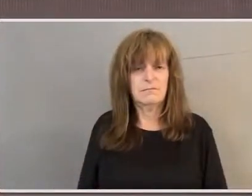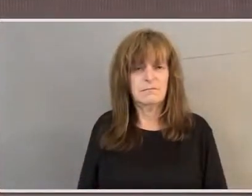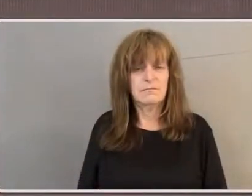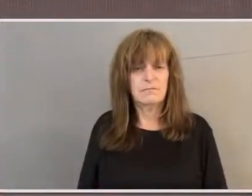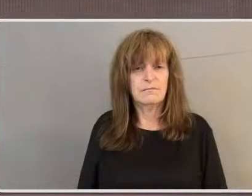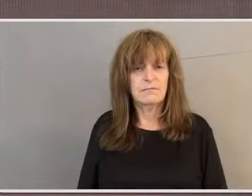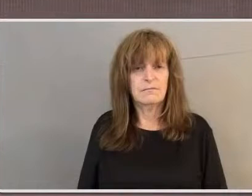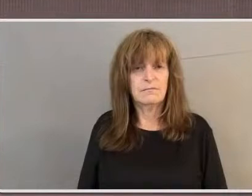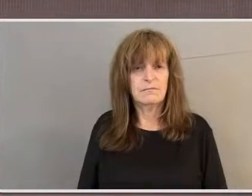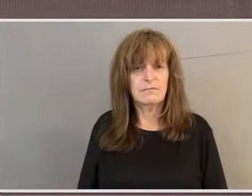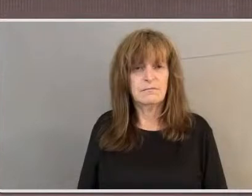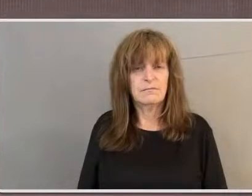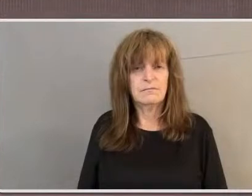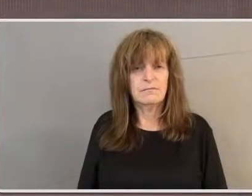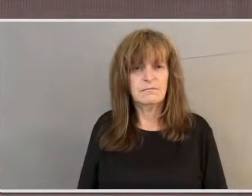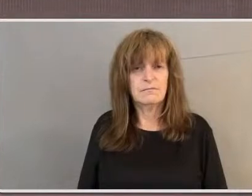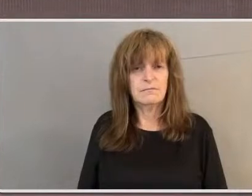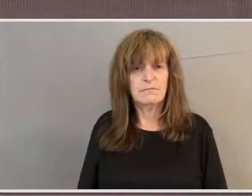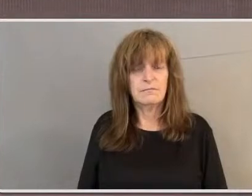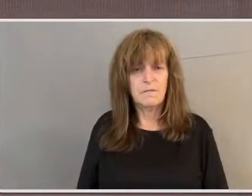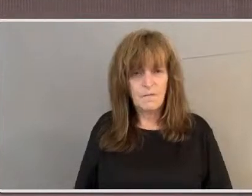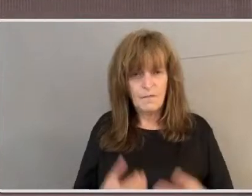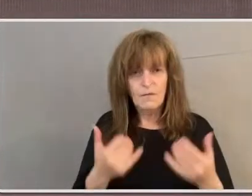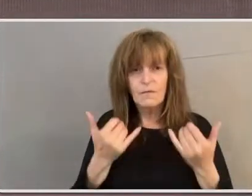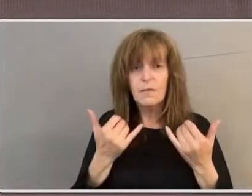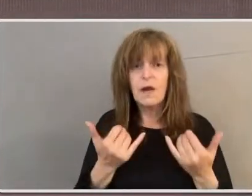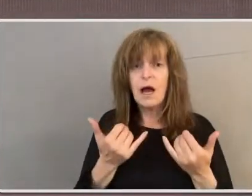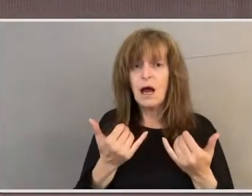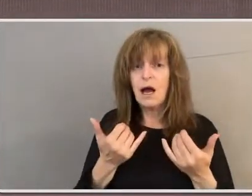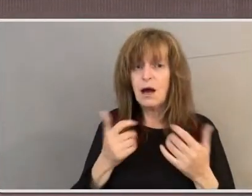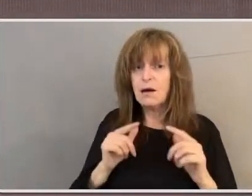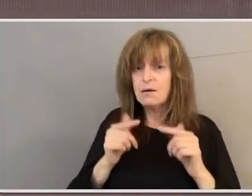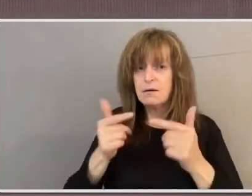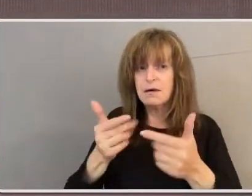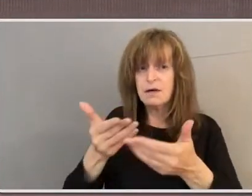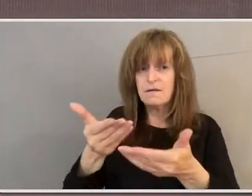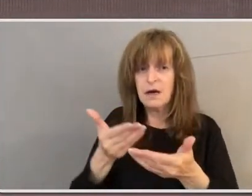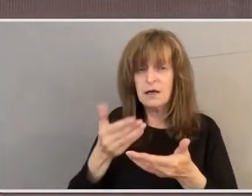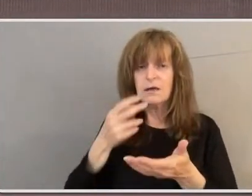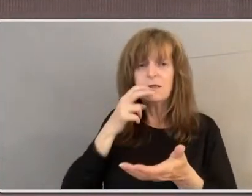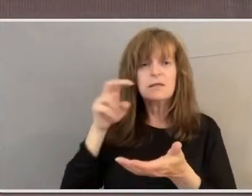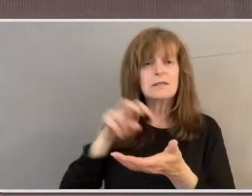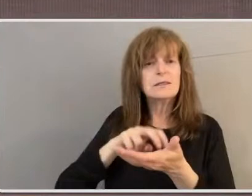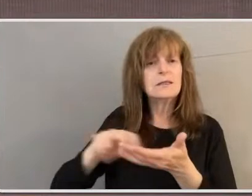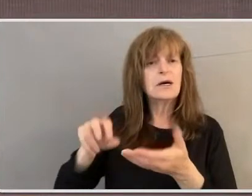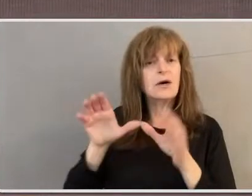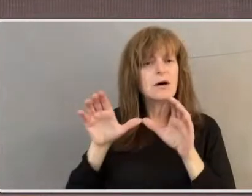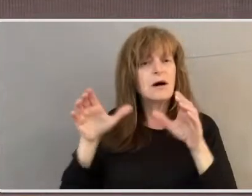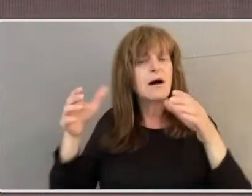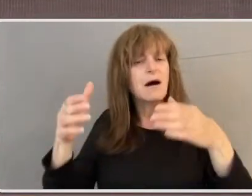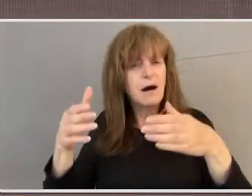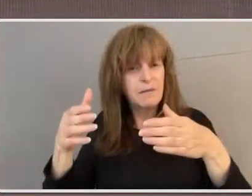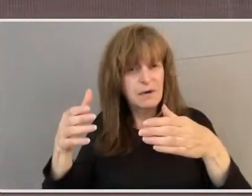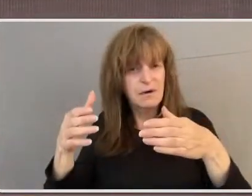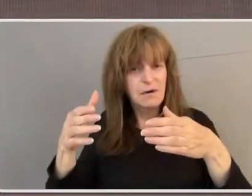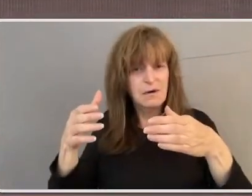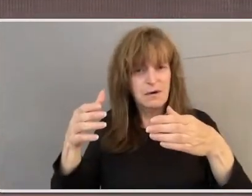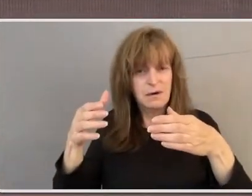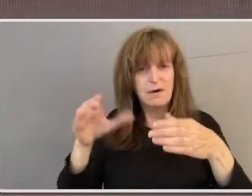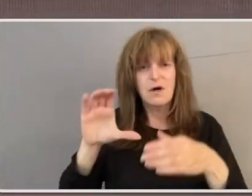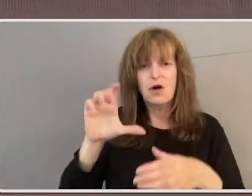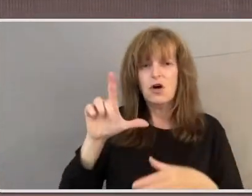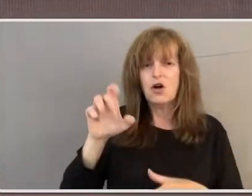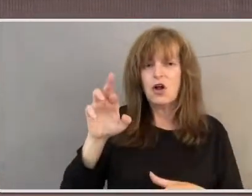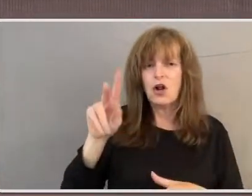And I now invite the Secretary of the Cabinet and the Clerk of the Executive Council to proceed with administering the prescribed